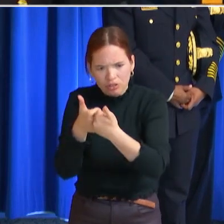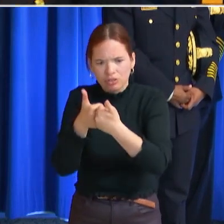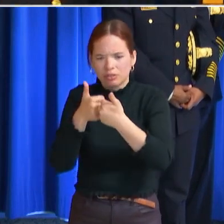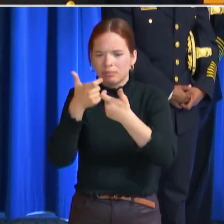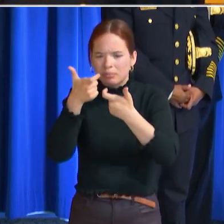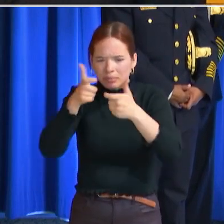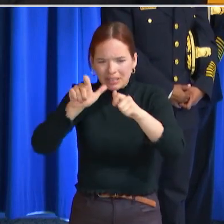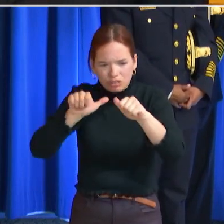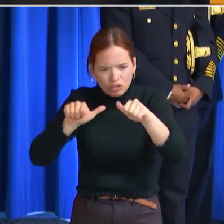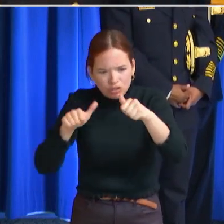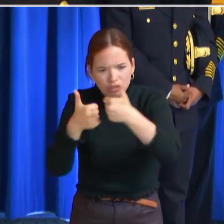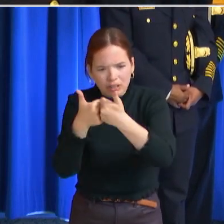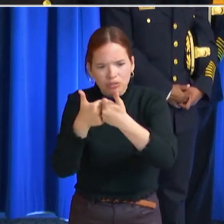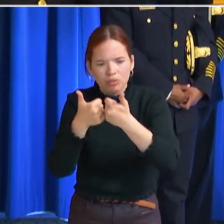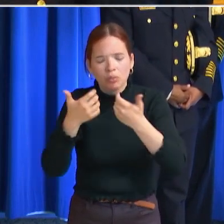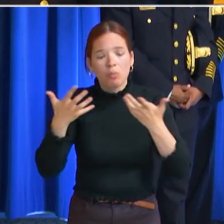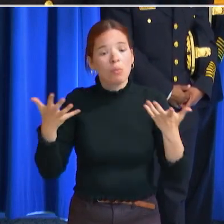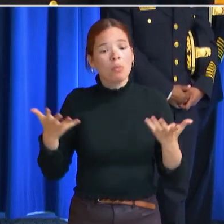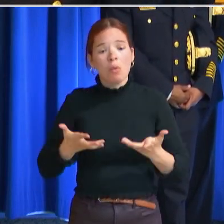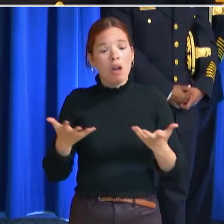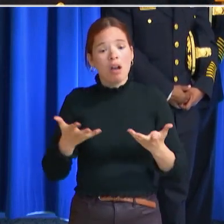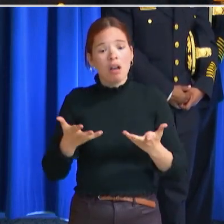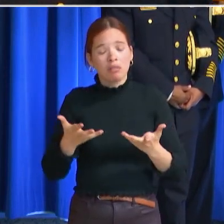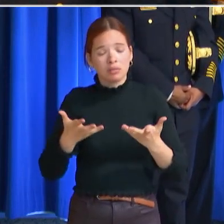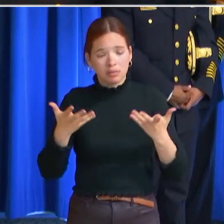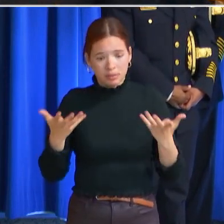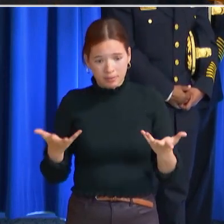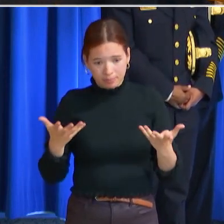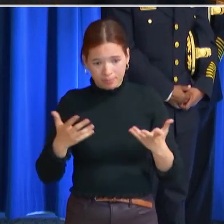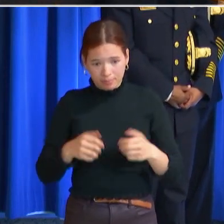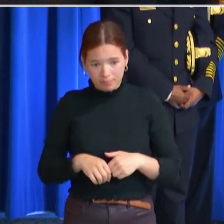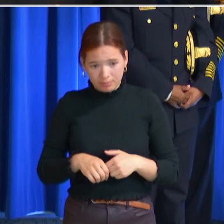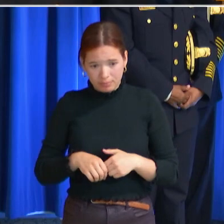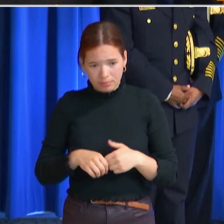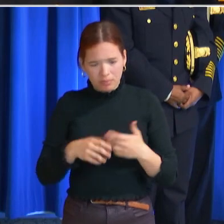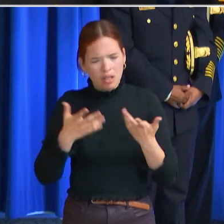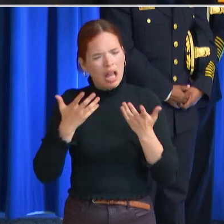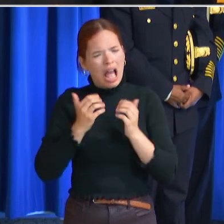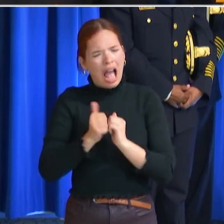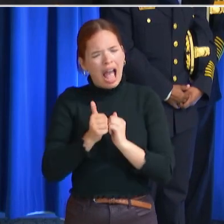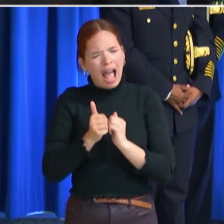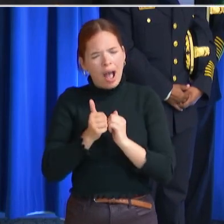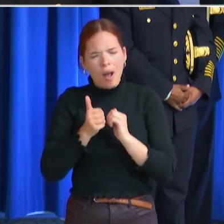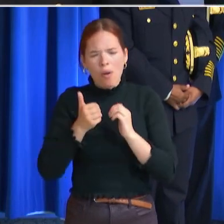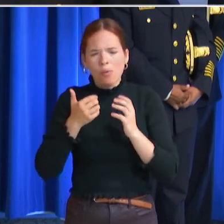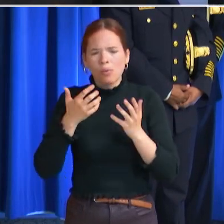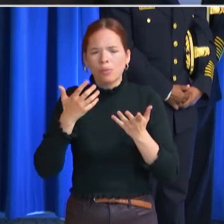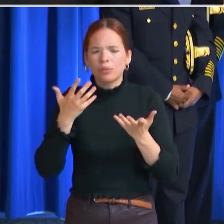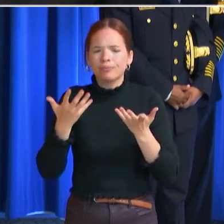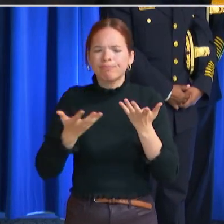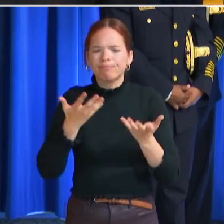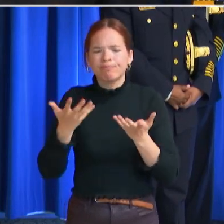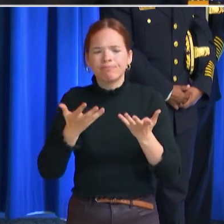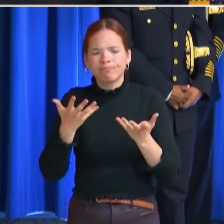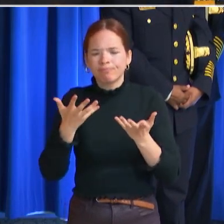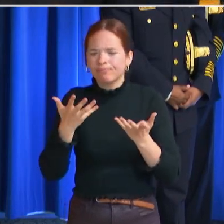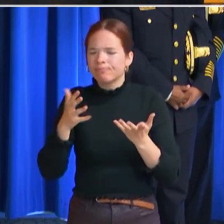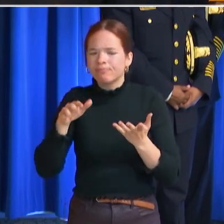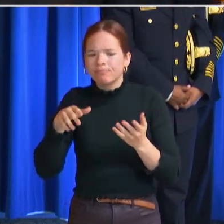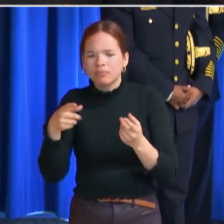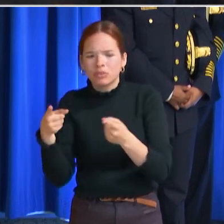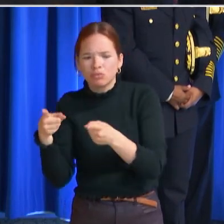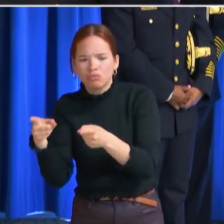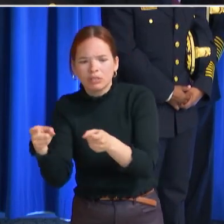as a city is how we focus on bringing people, workers,